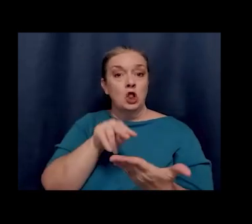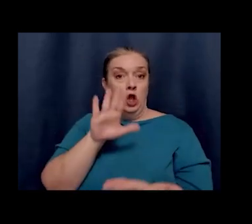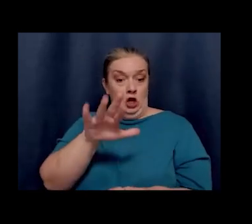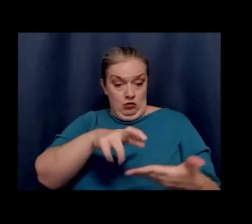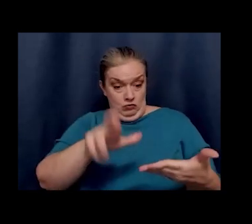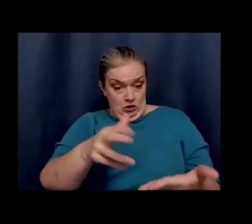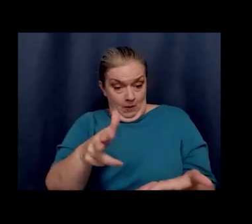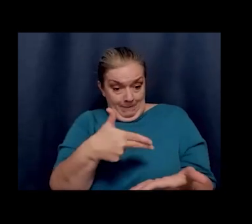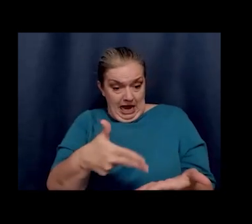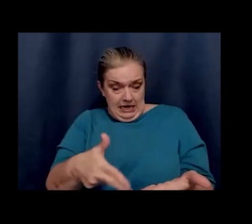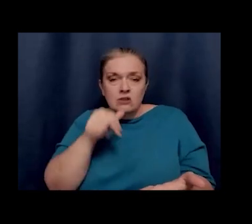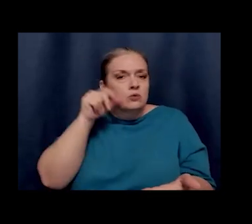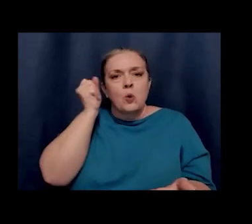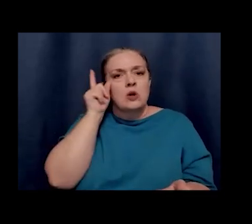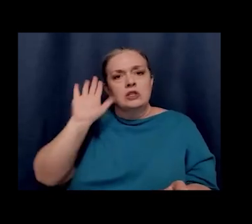by itself.